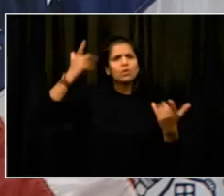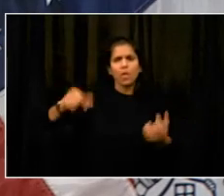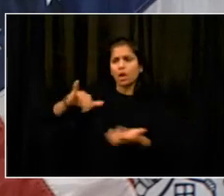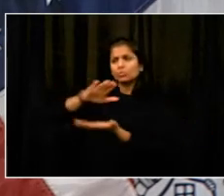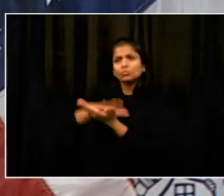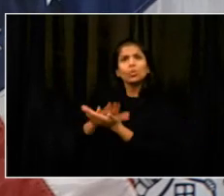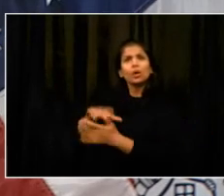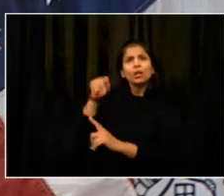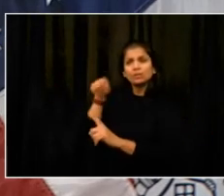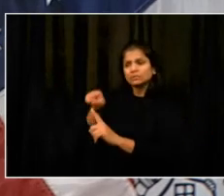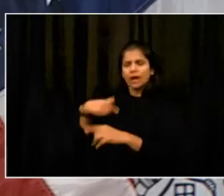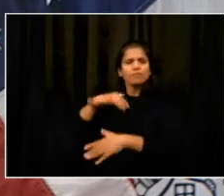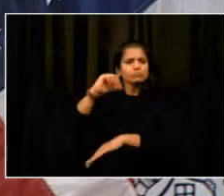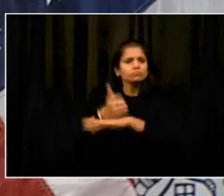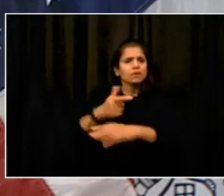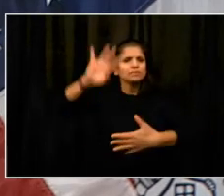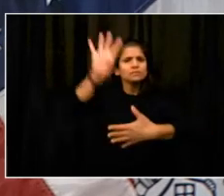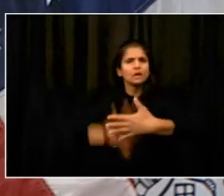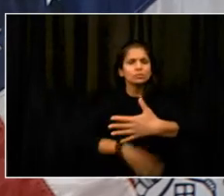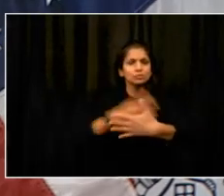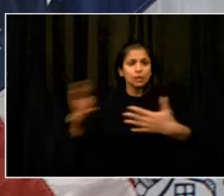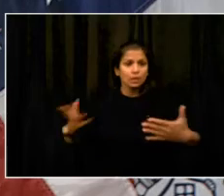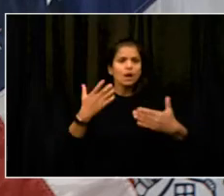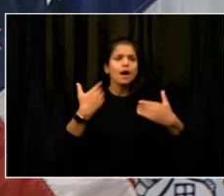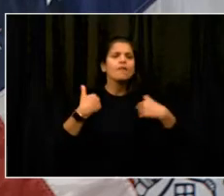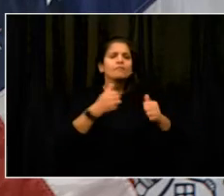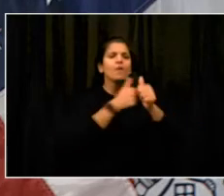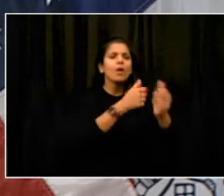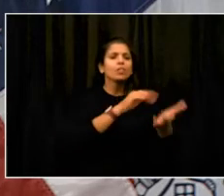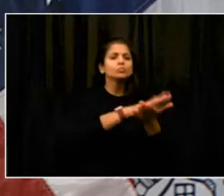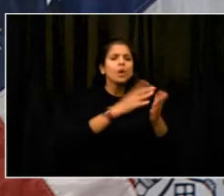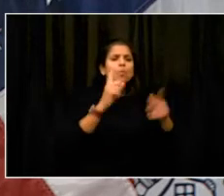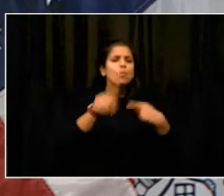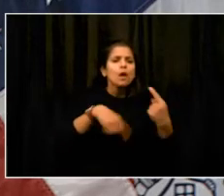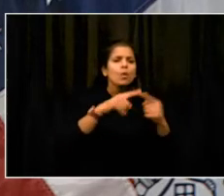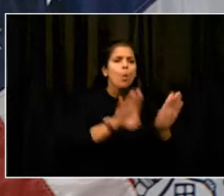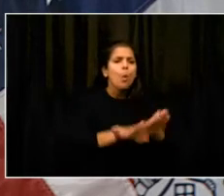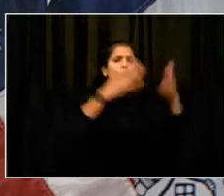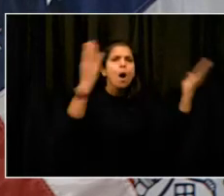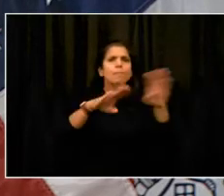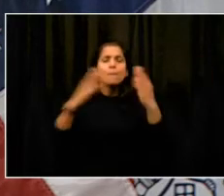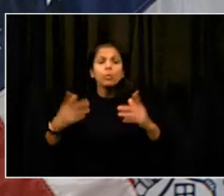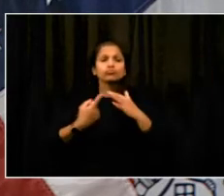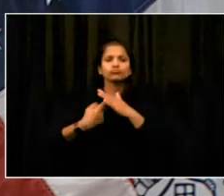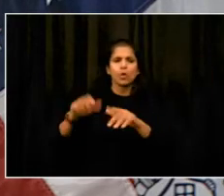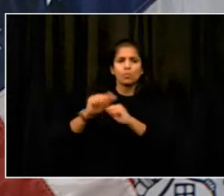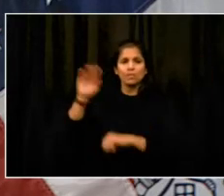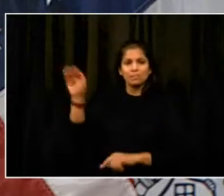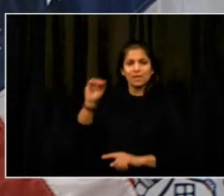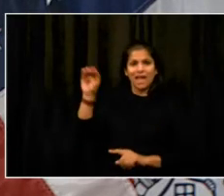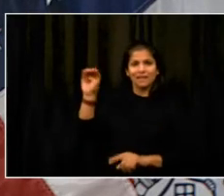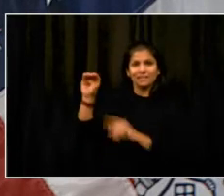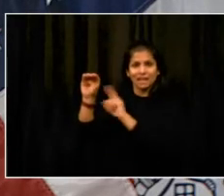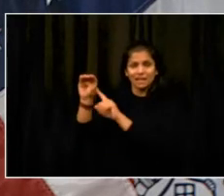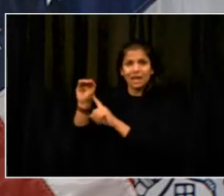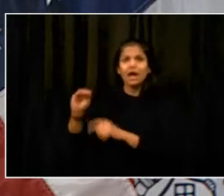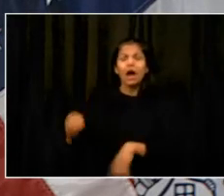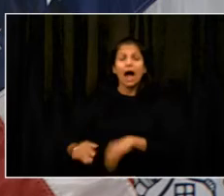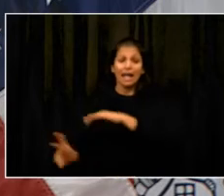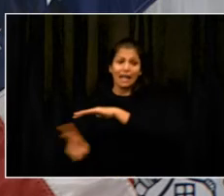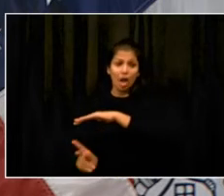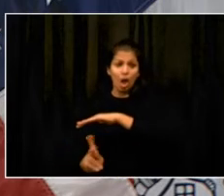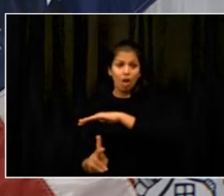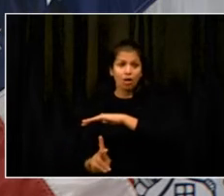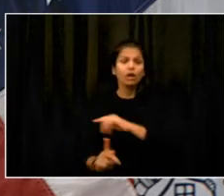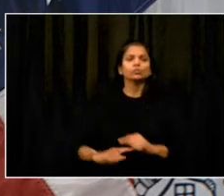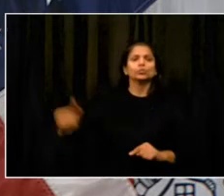starting Monday for our K-5 levels, K-5 grades. We're coming back with pre-K and 3K.